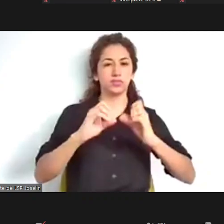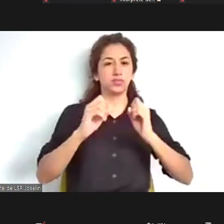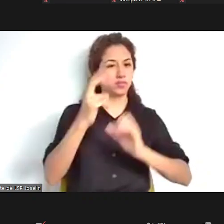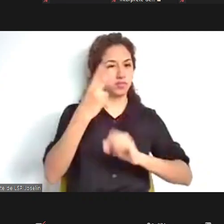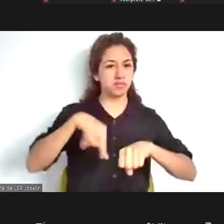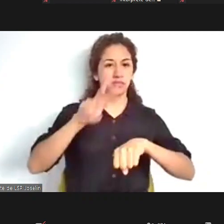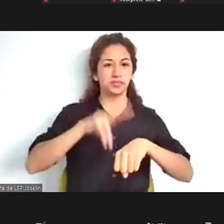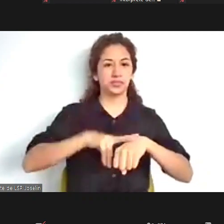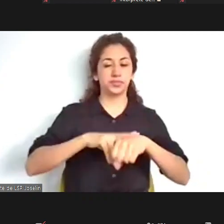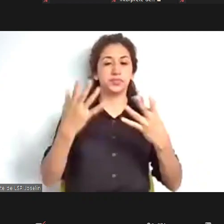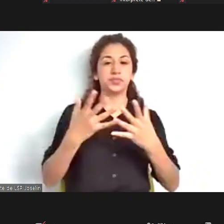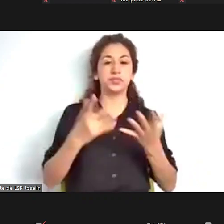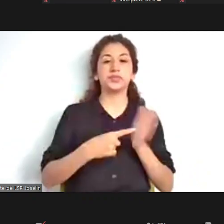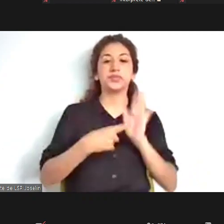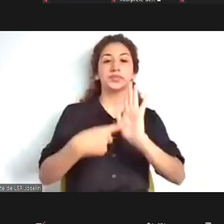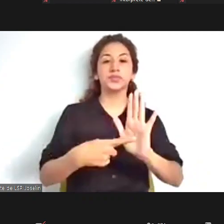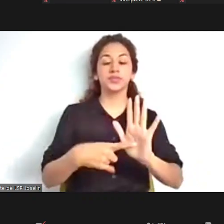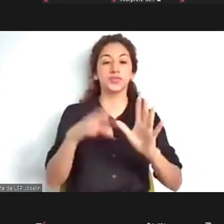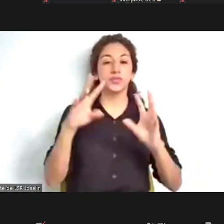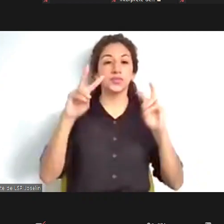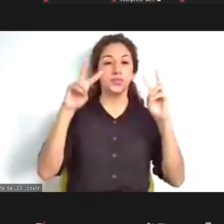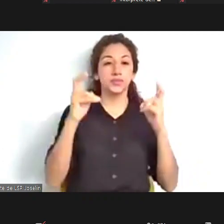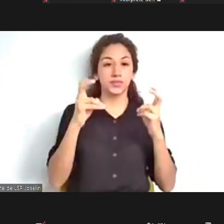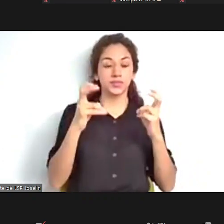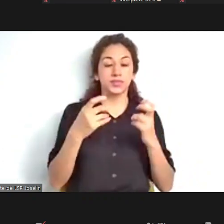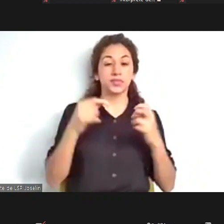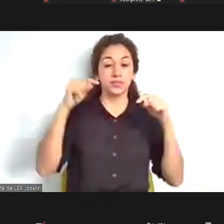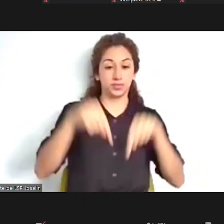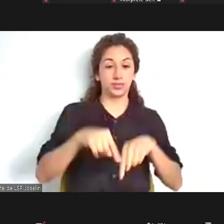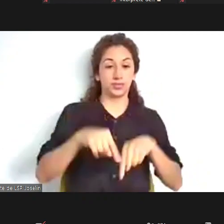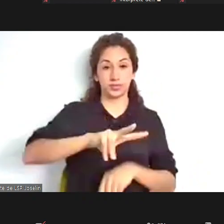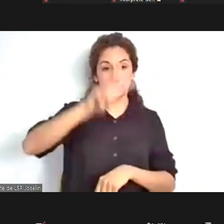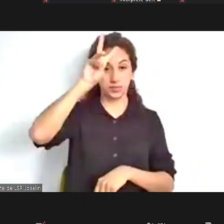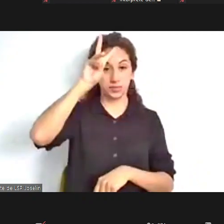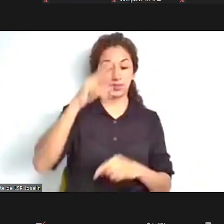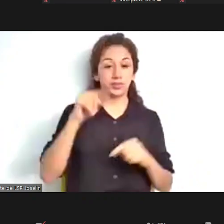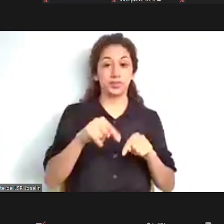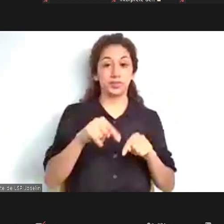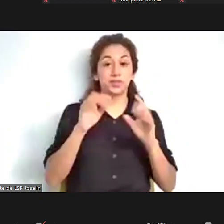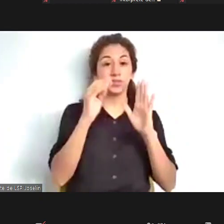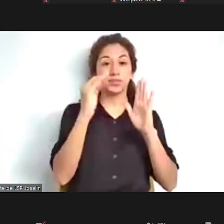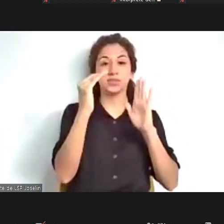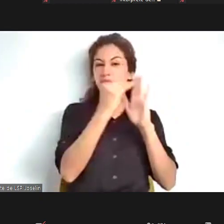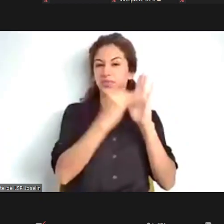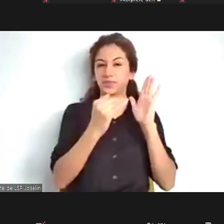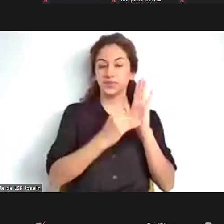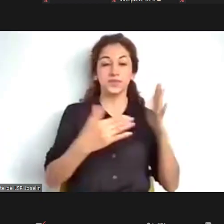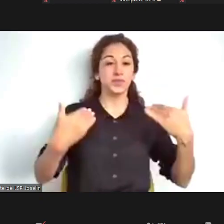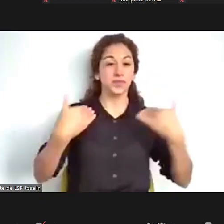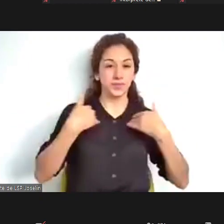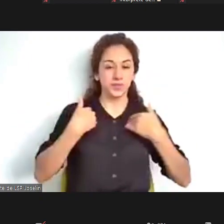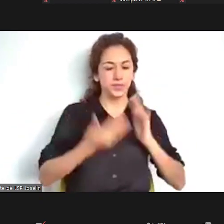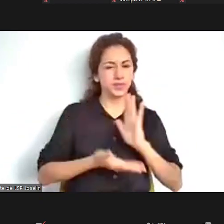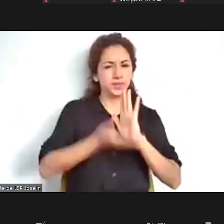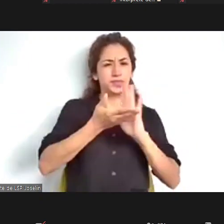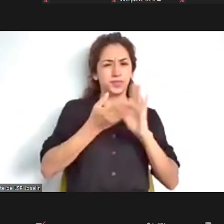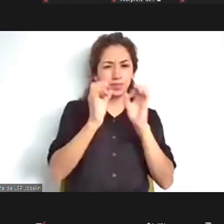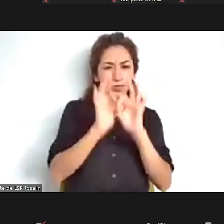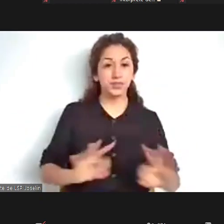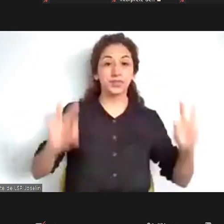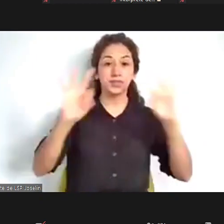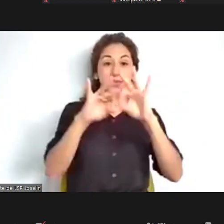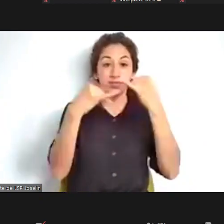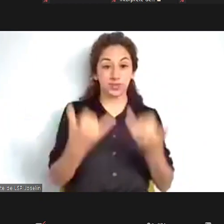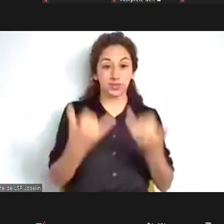language for all parties interested especially in the very challenging context of the country these standards are more